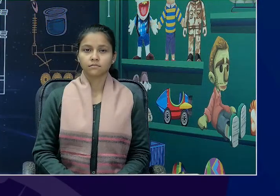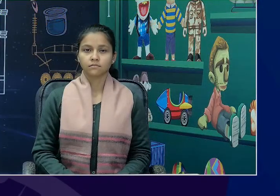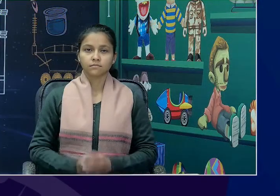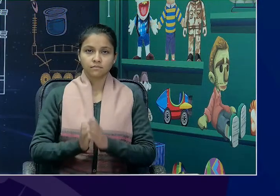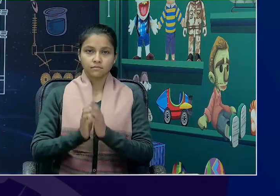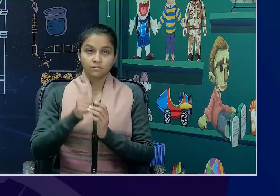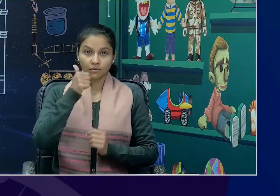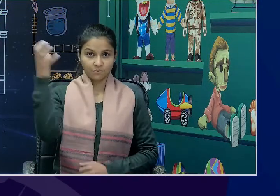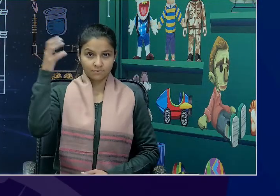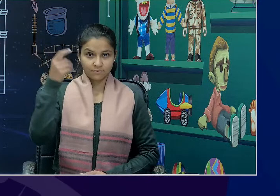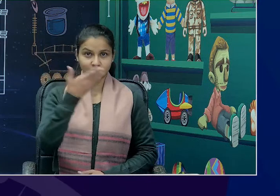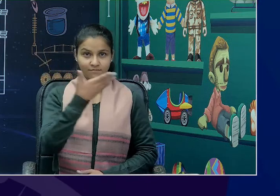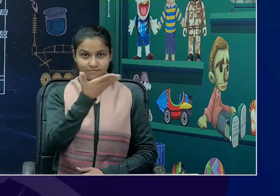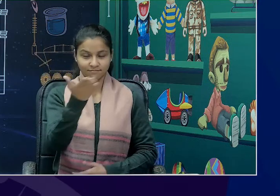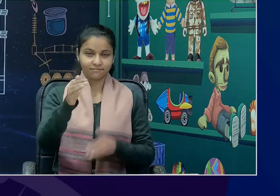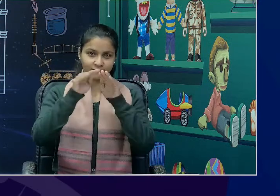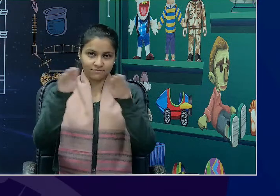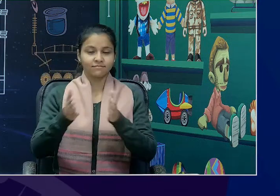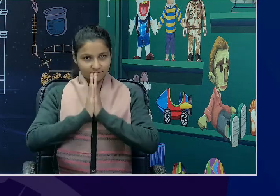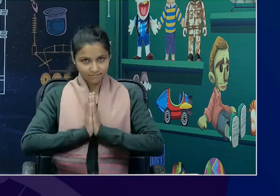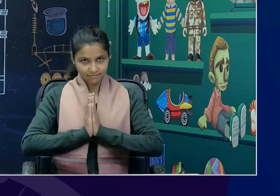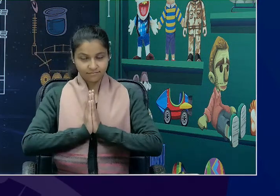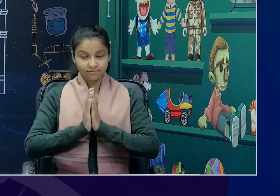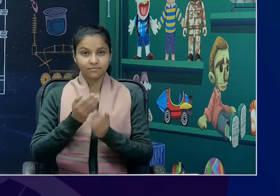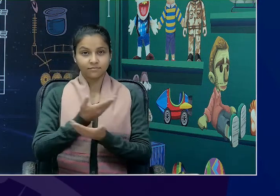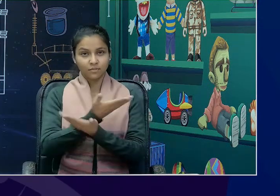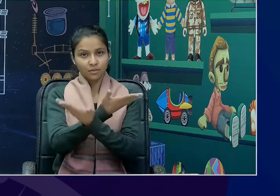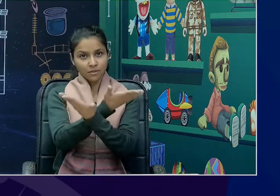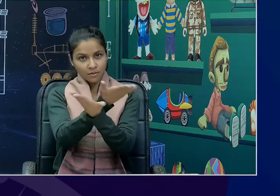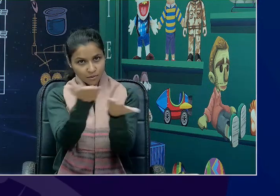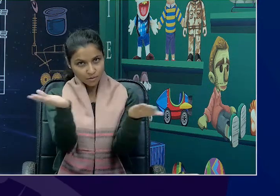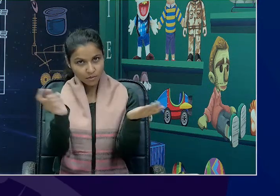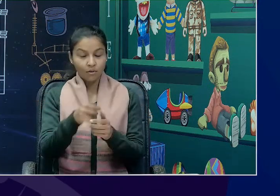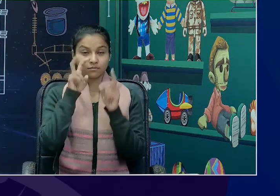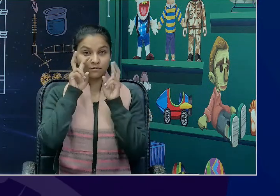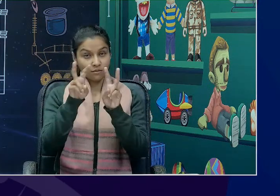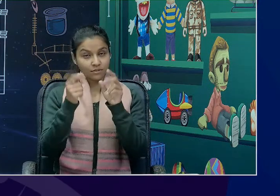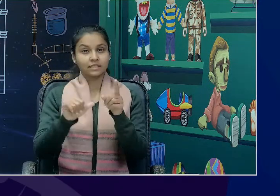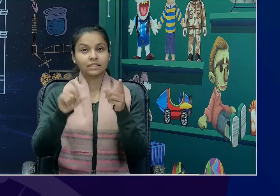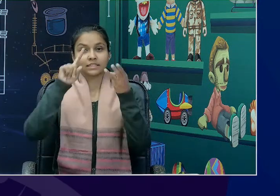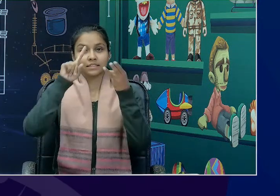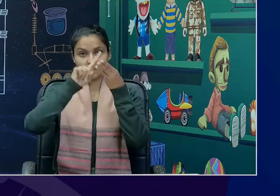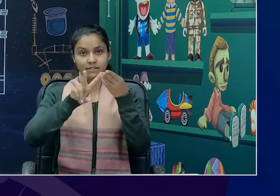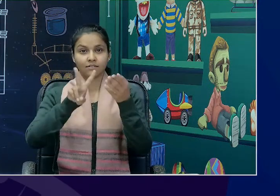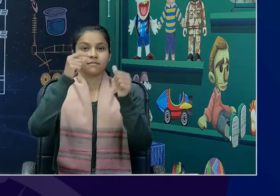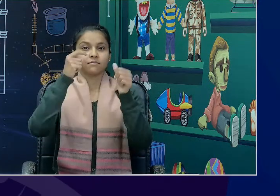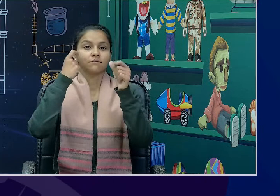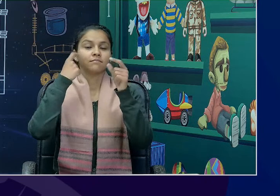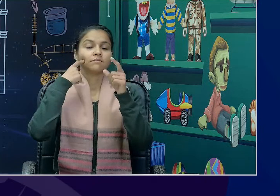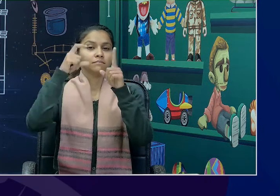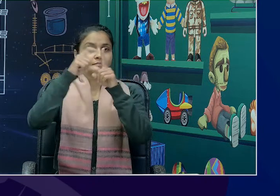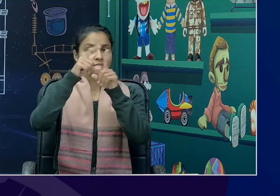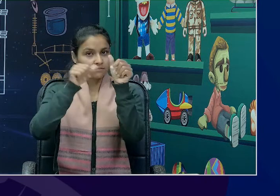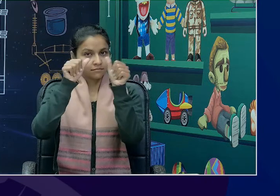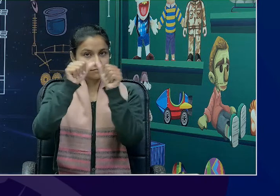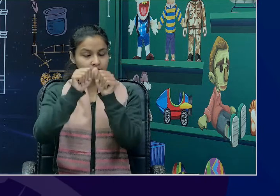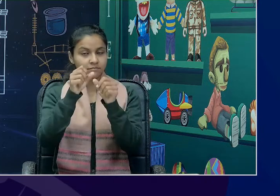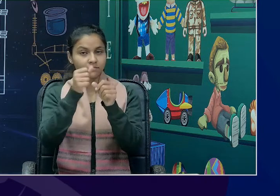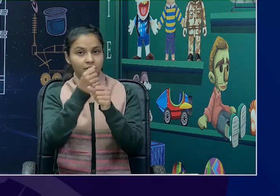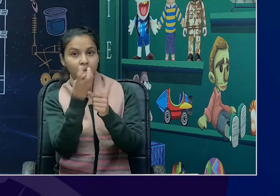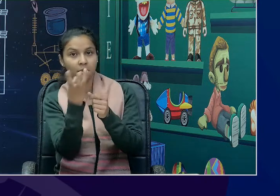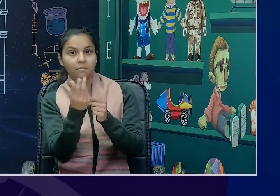Good afternoon, dear students. Namaskar. You all are watching us on eVidya channel number 9 and our YouTube